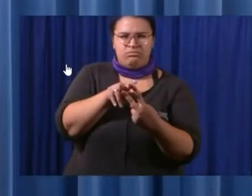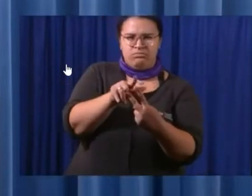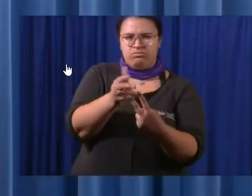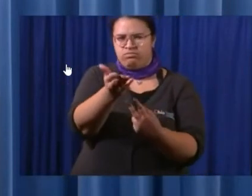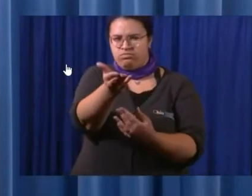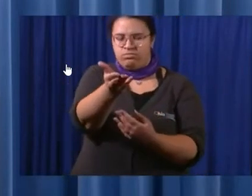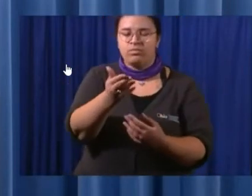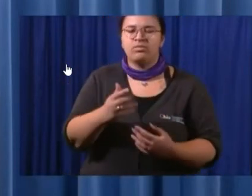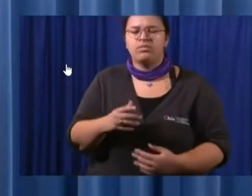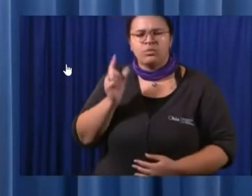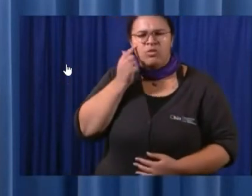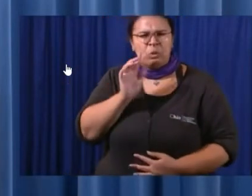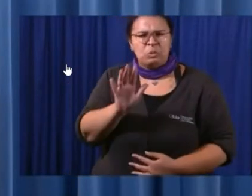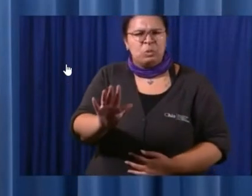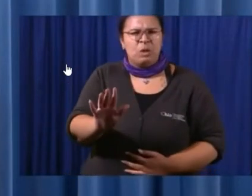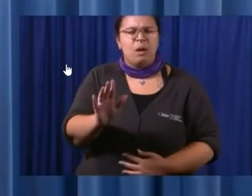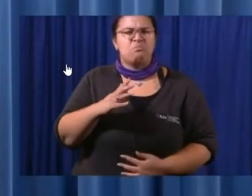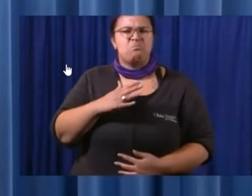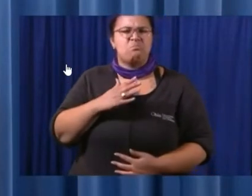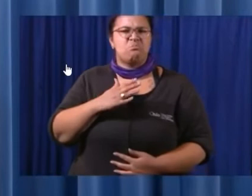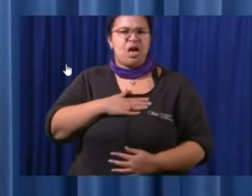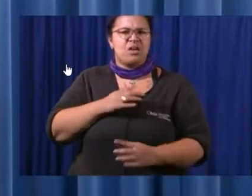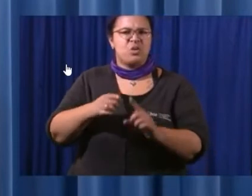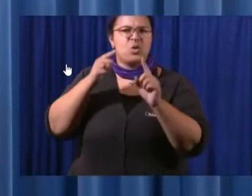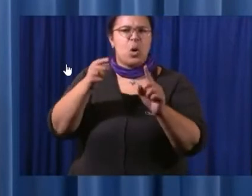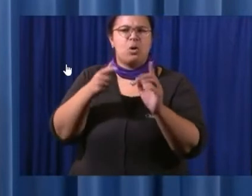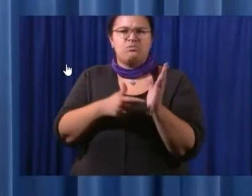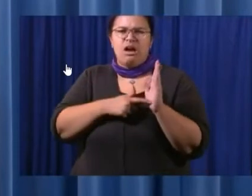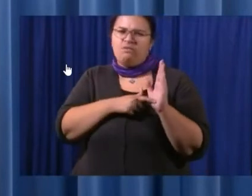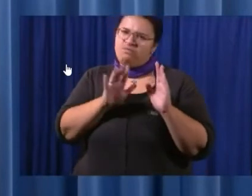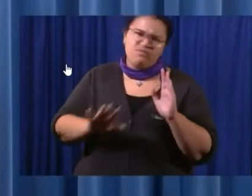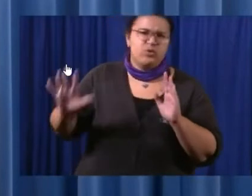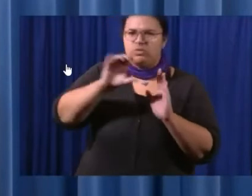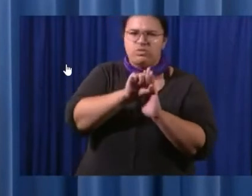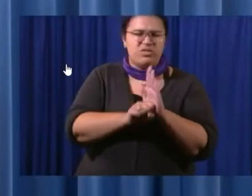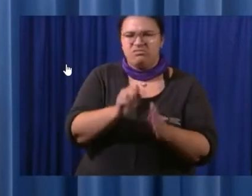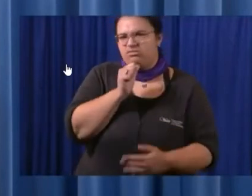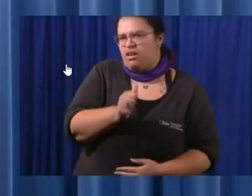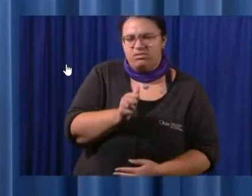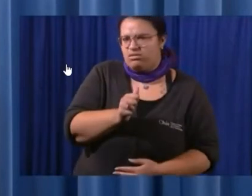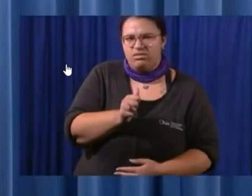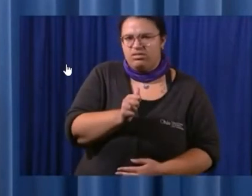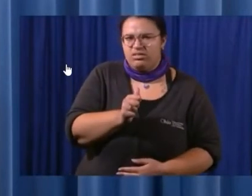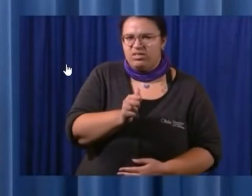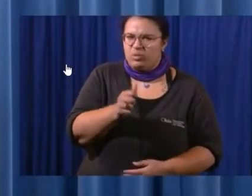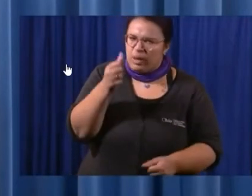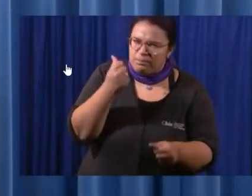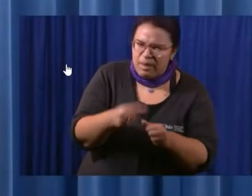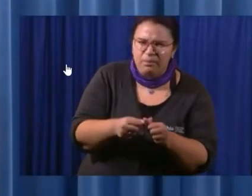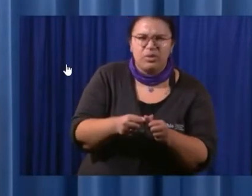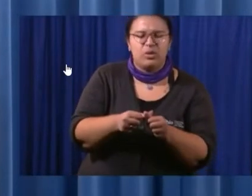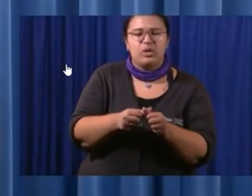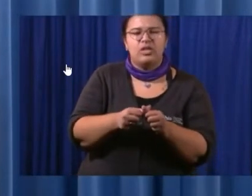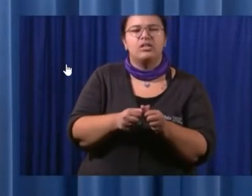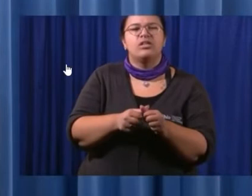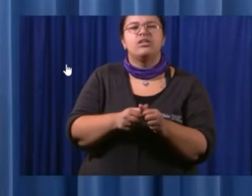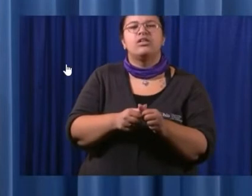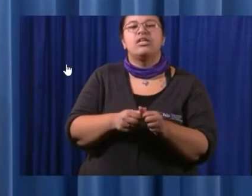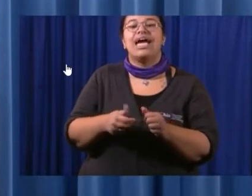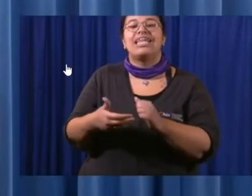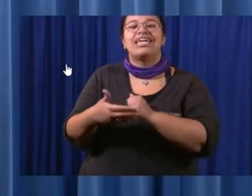That's not our intent. Our intent is to, again, try to treat counties